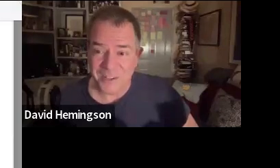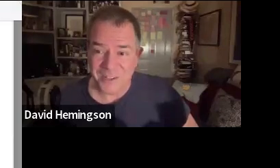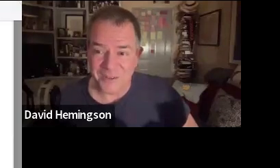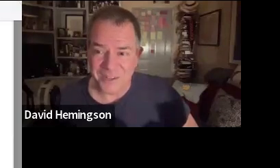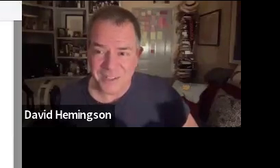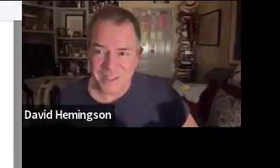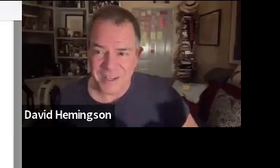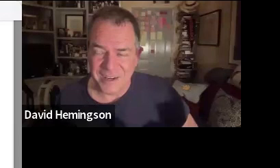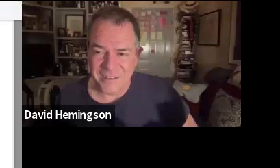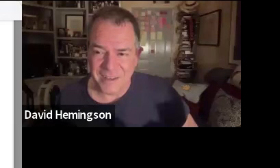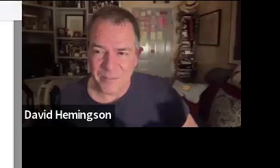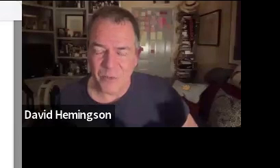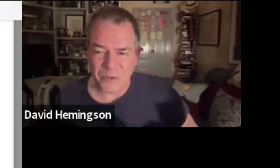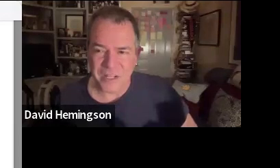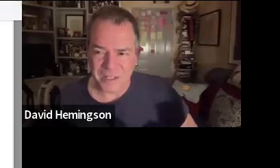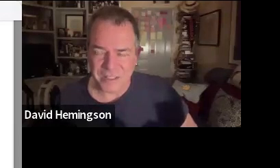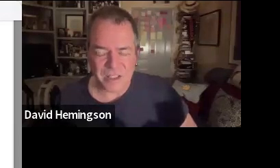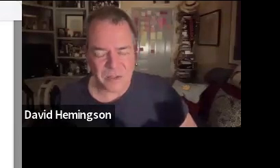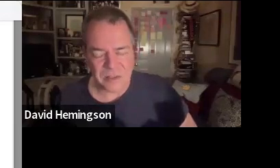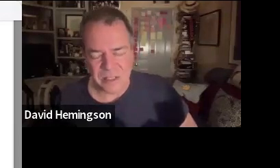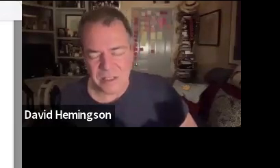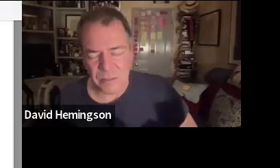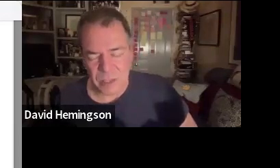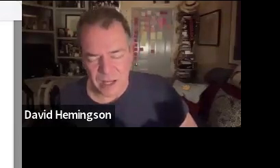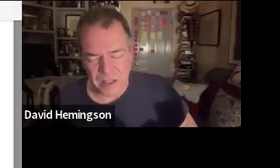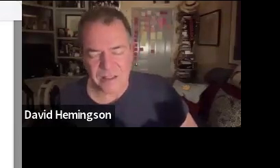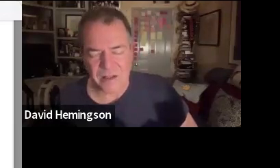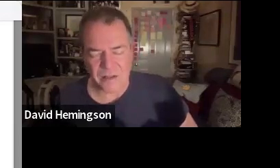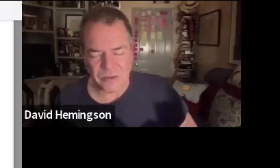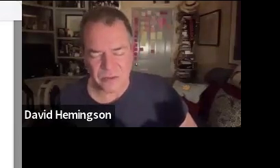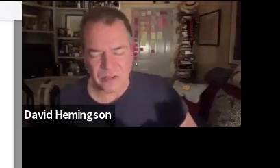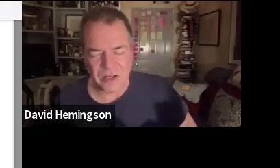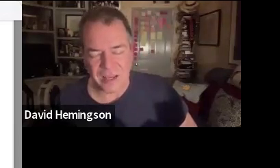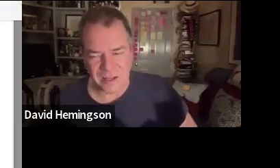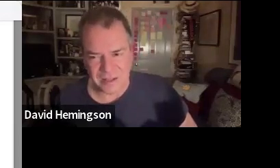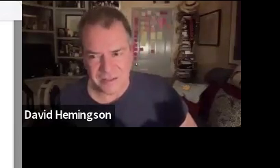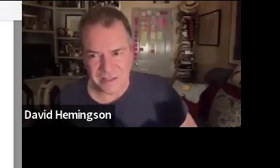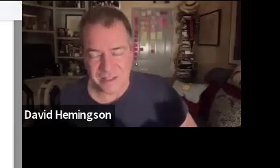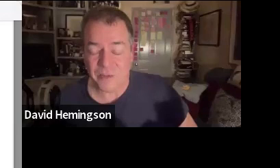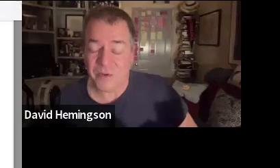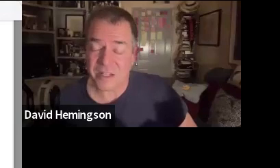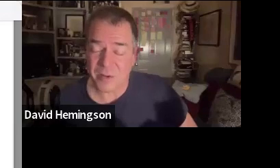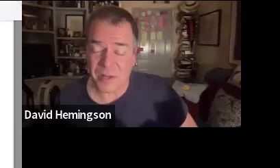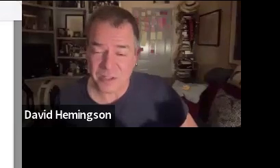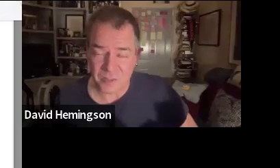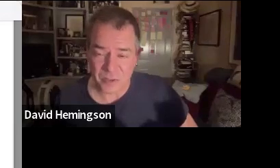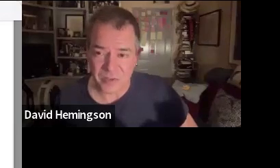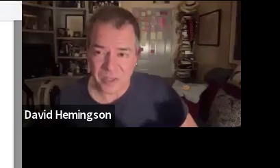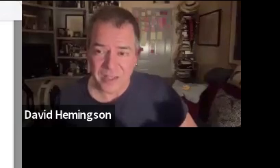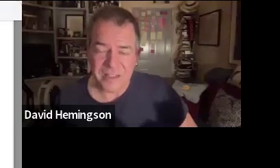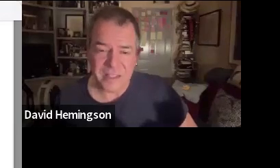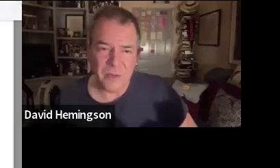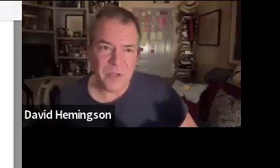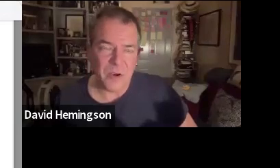window, and more toward the end of the day. So he's obliged to tell the truth again to this kid who he has an intimate relationship